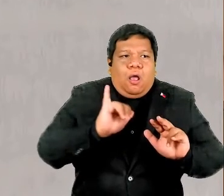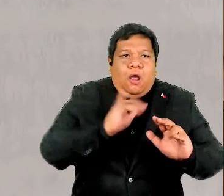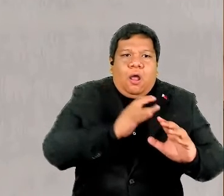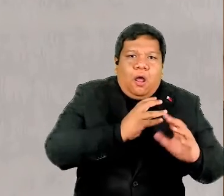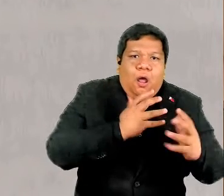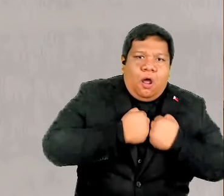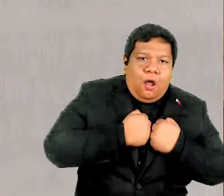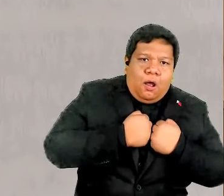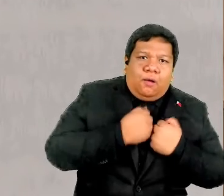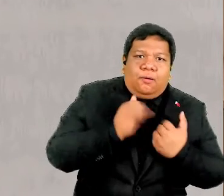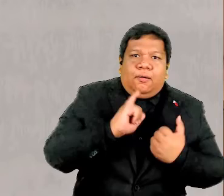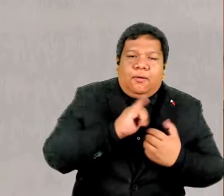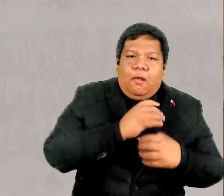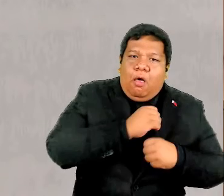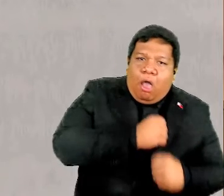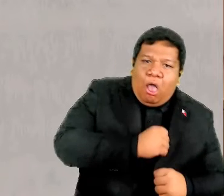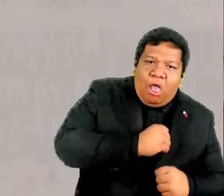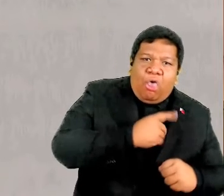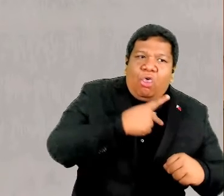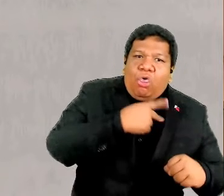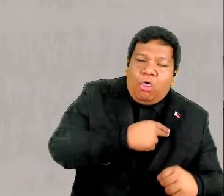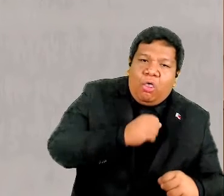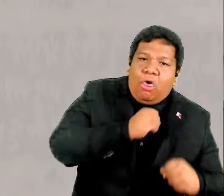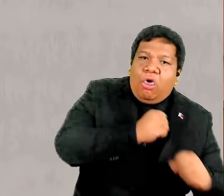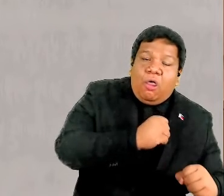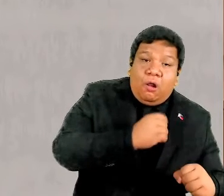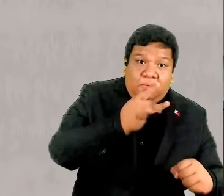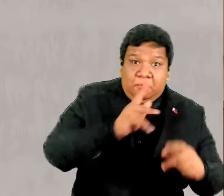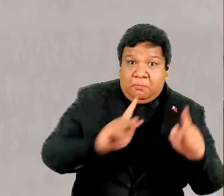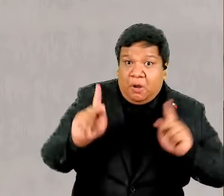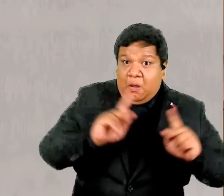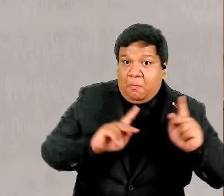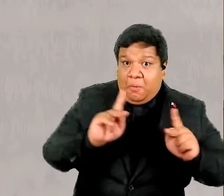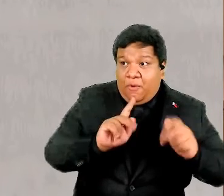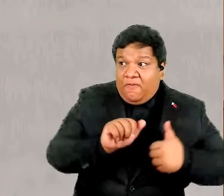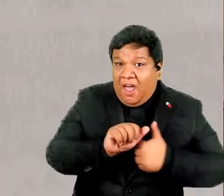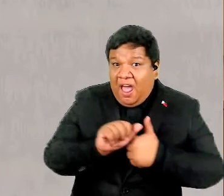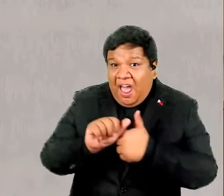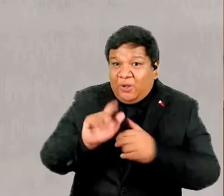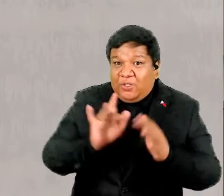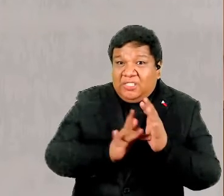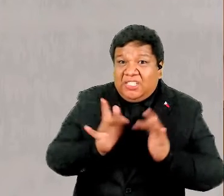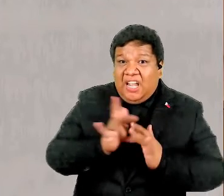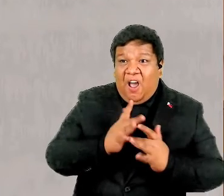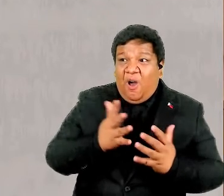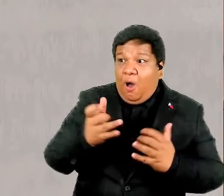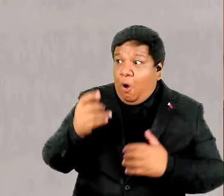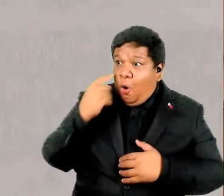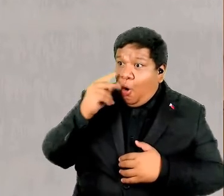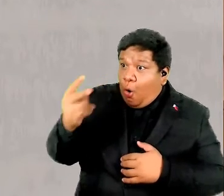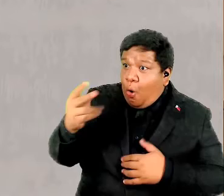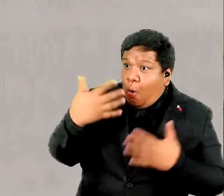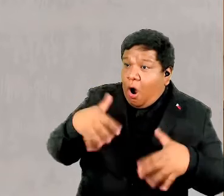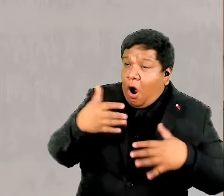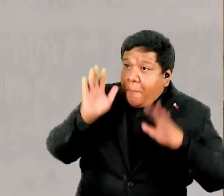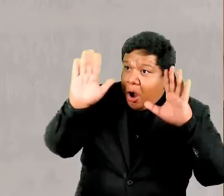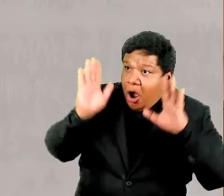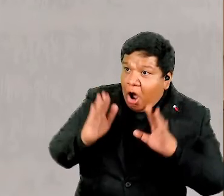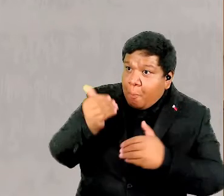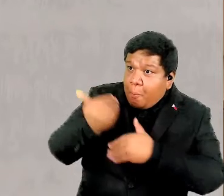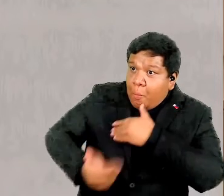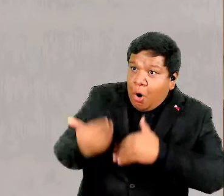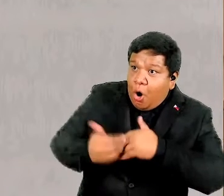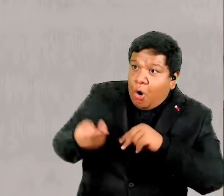ating hinahanap. You know, even the people who were following Jesus because he multiplied bread, some people really did not look for